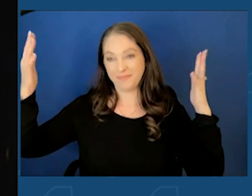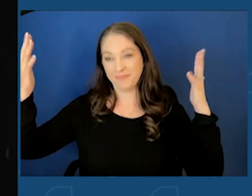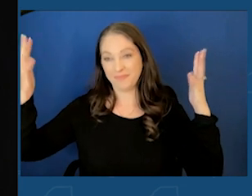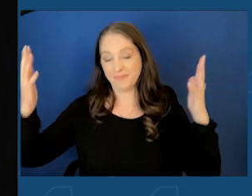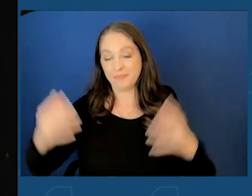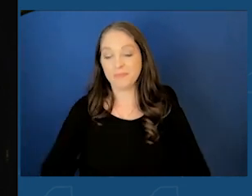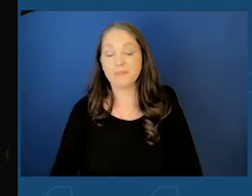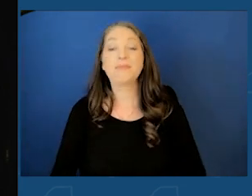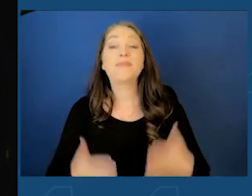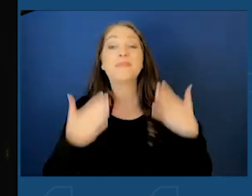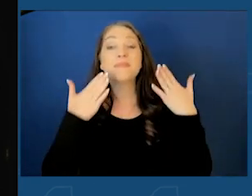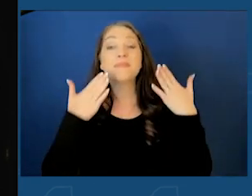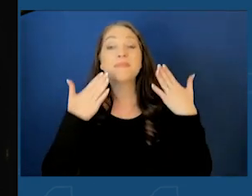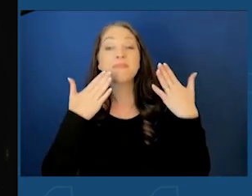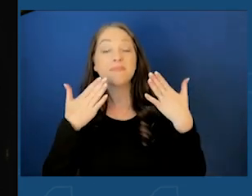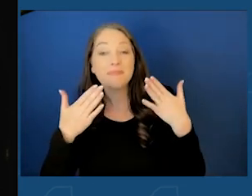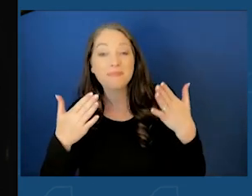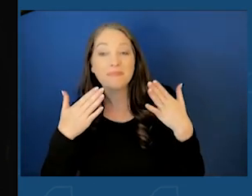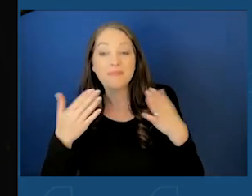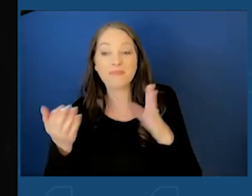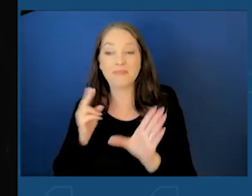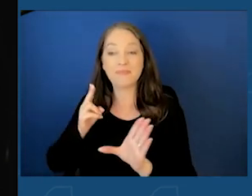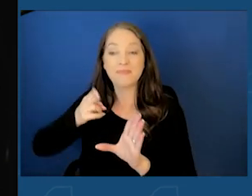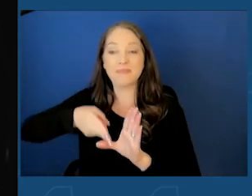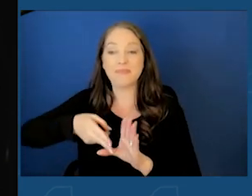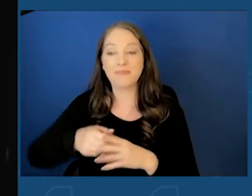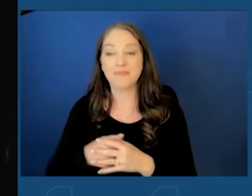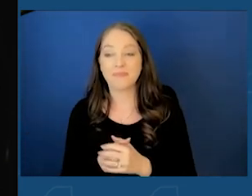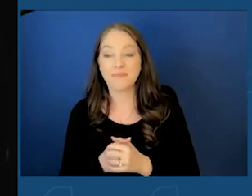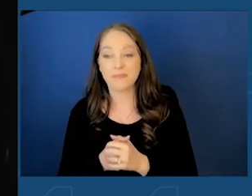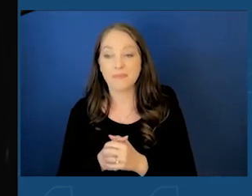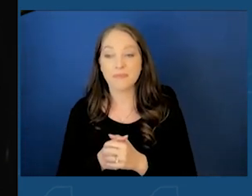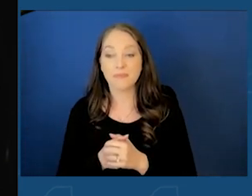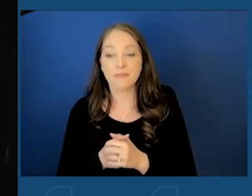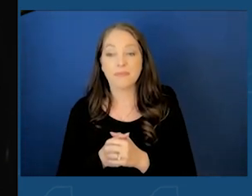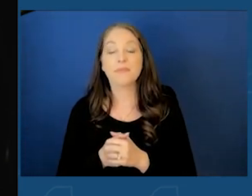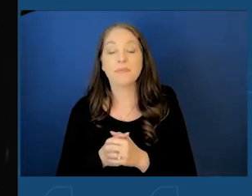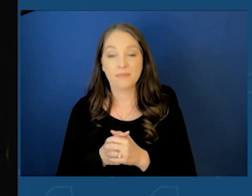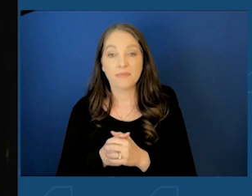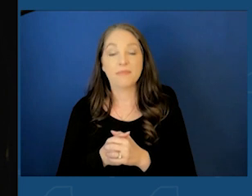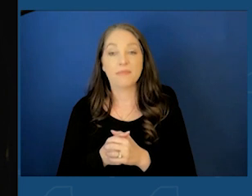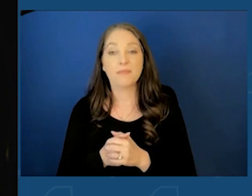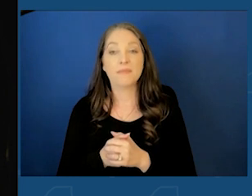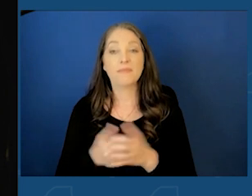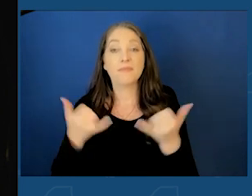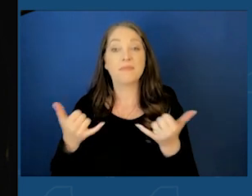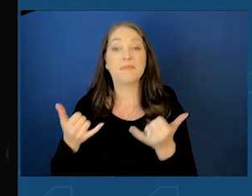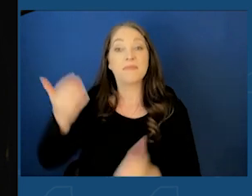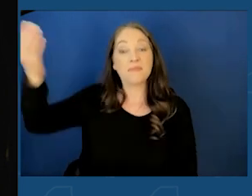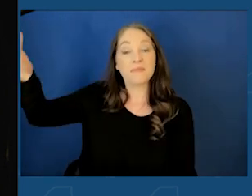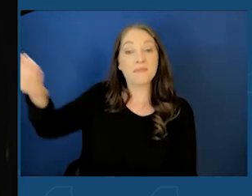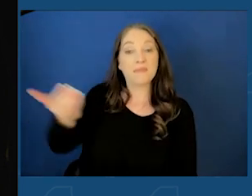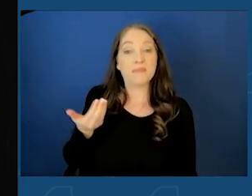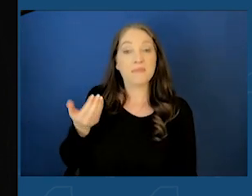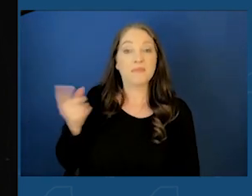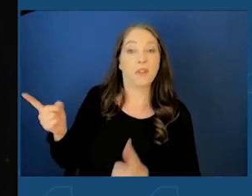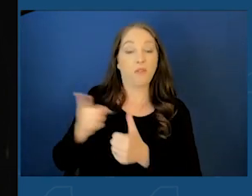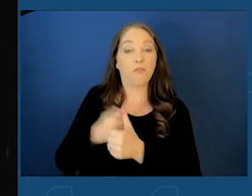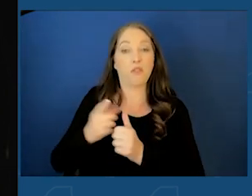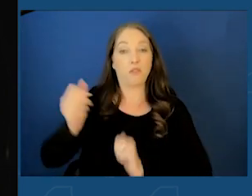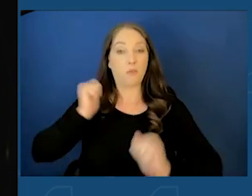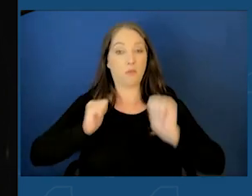Thank you so much for coming. Now, let's welcome the first performance,